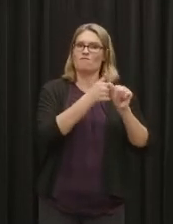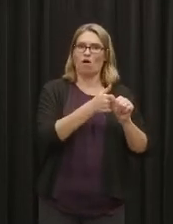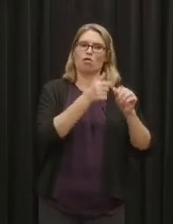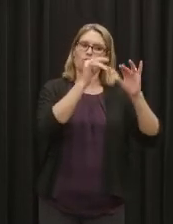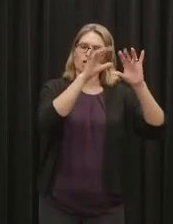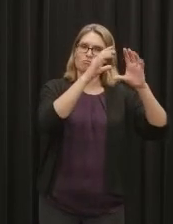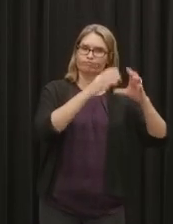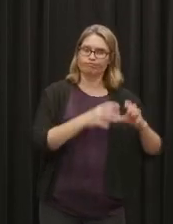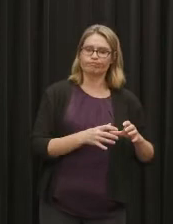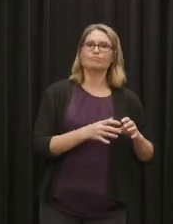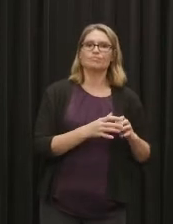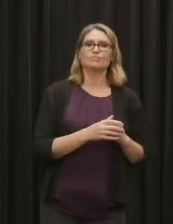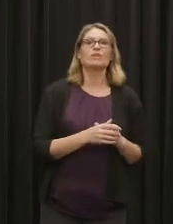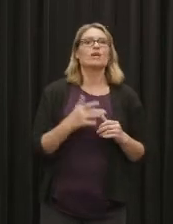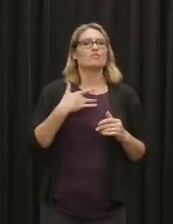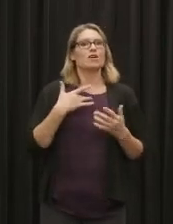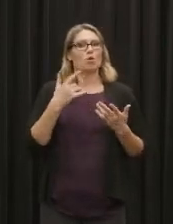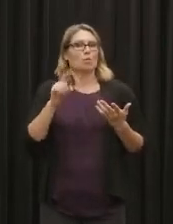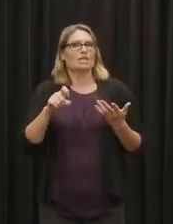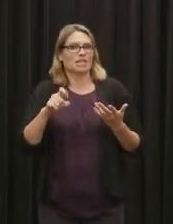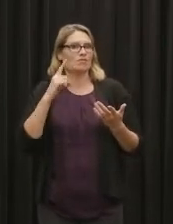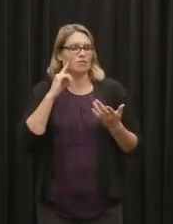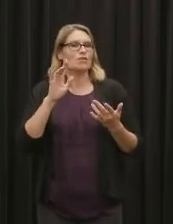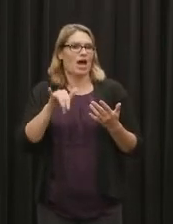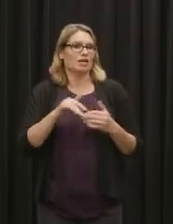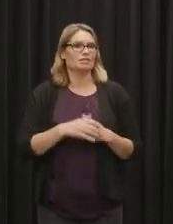had in the community.